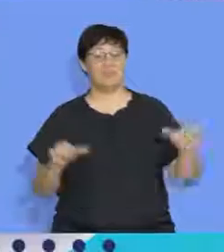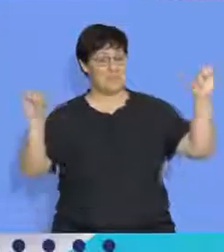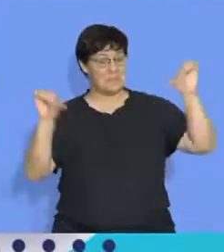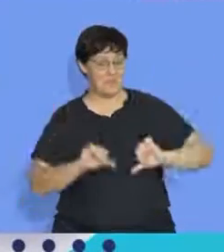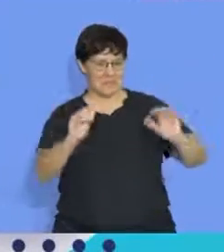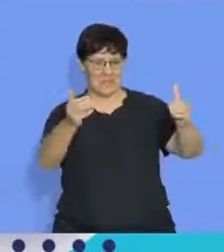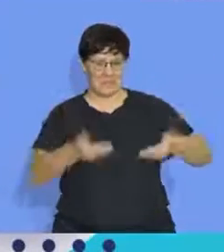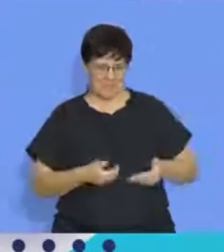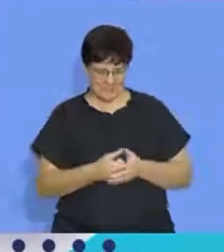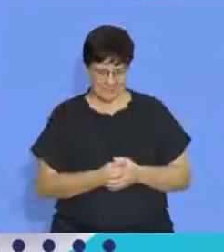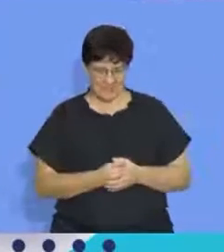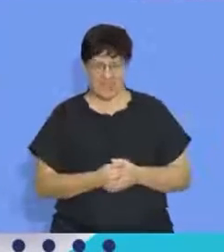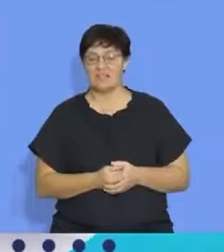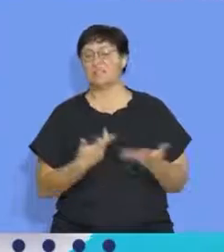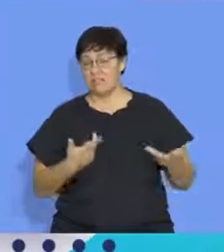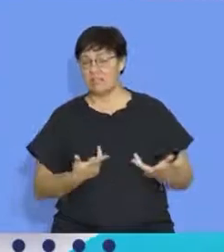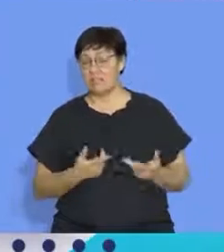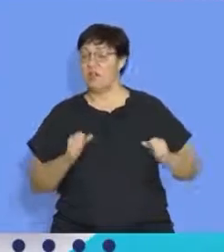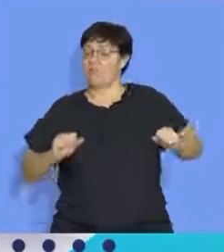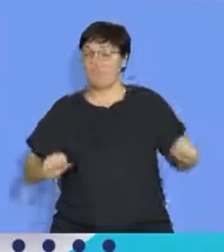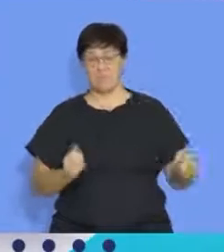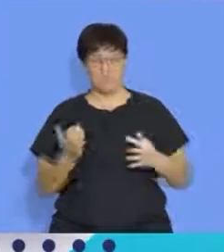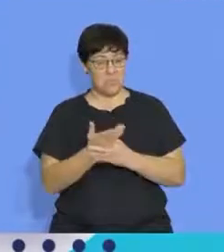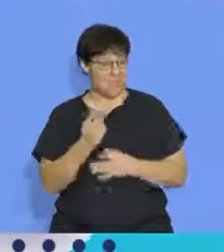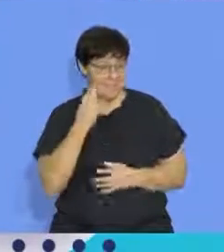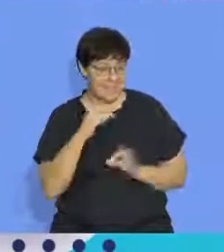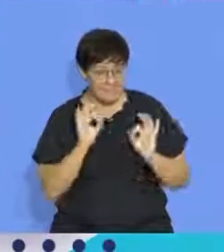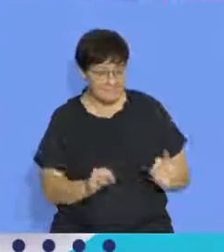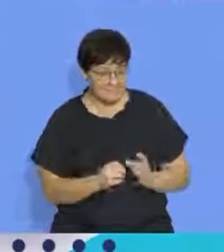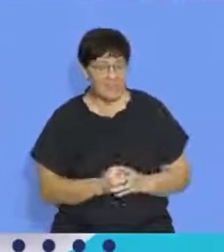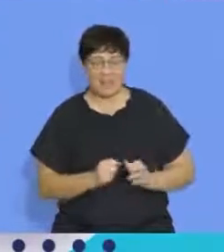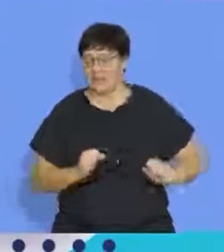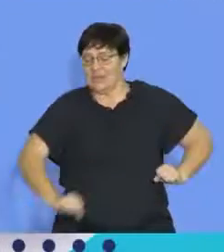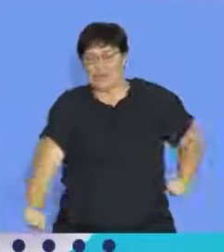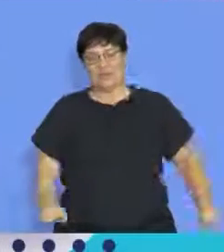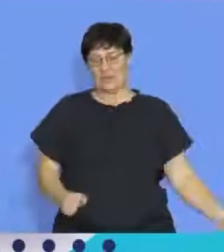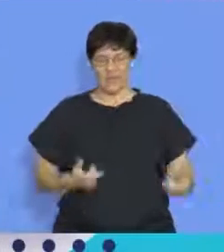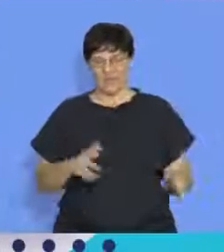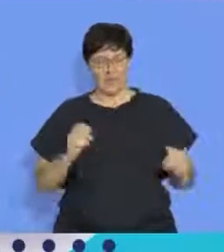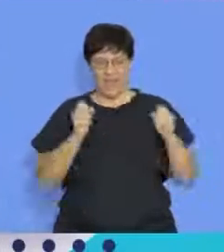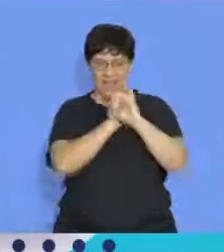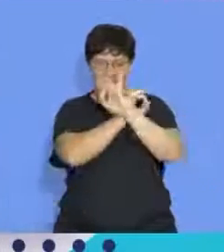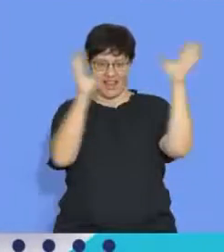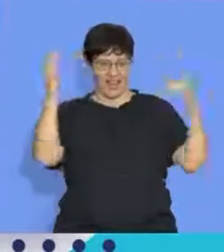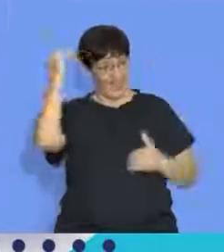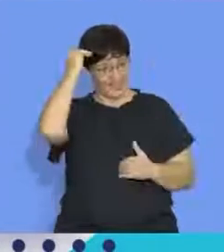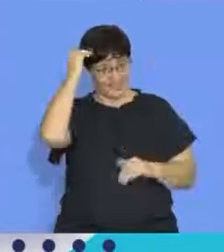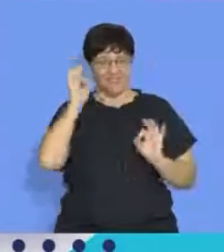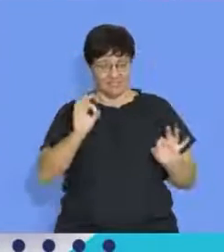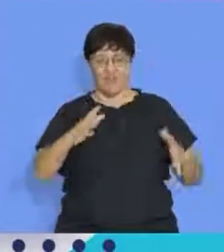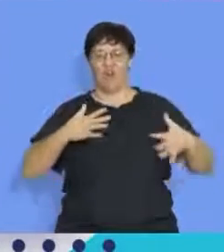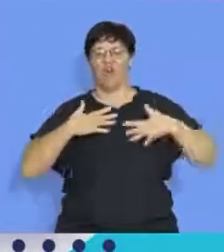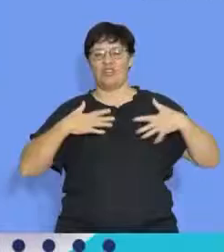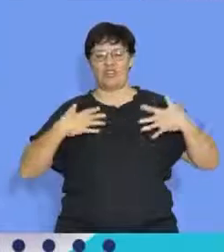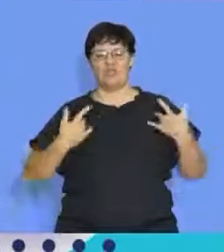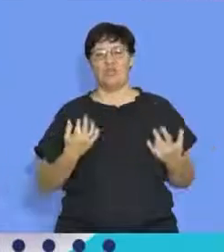Welcome back, Life Sciences. I hope you took a nice little break. As I always say, get those muscles going, clear that head and all the oxygen